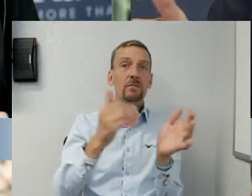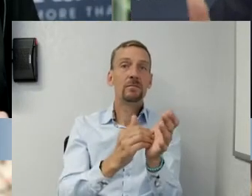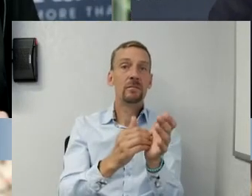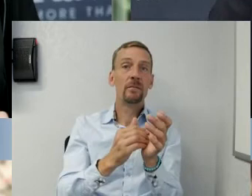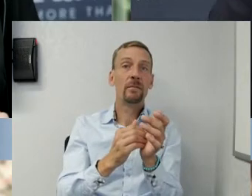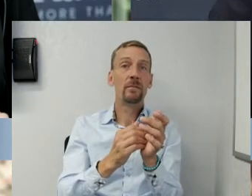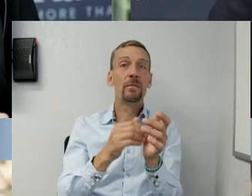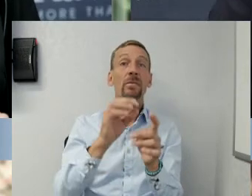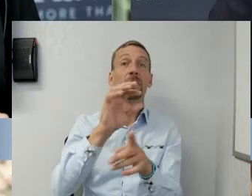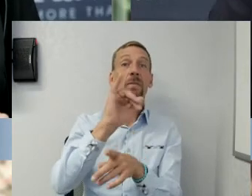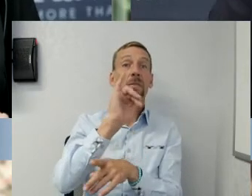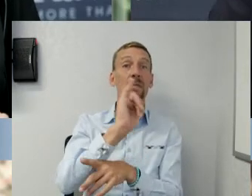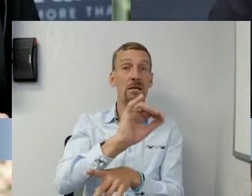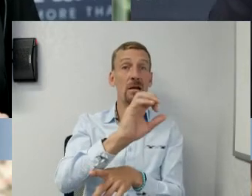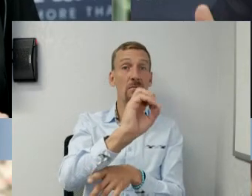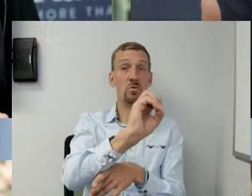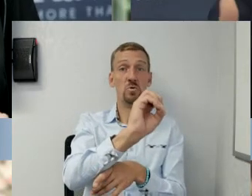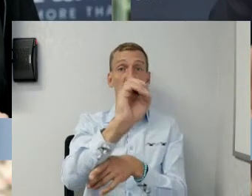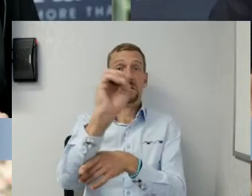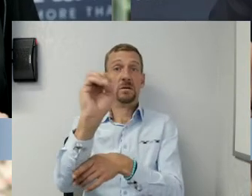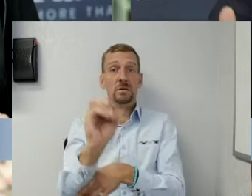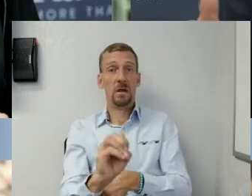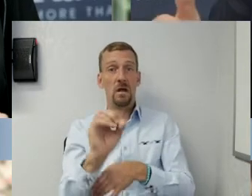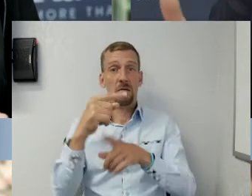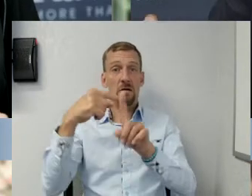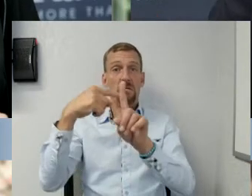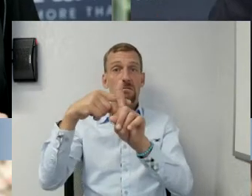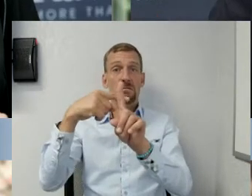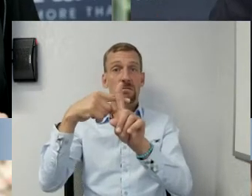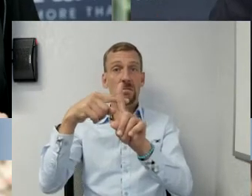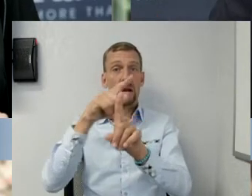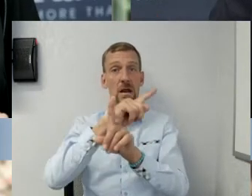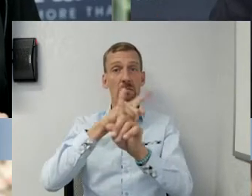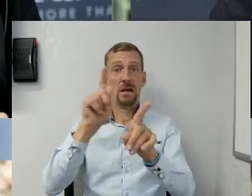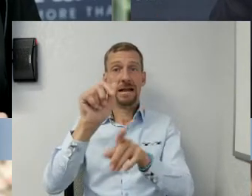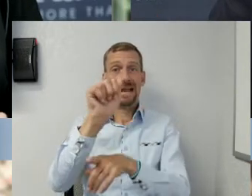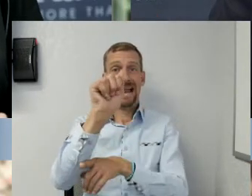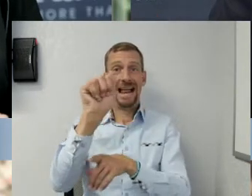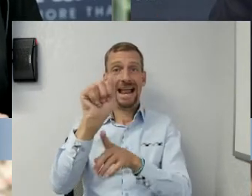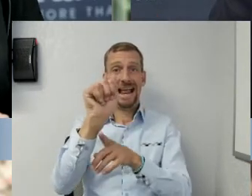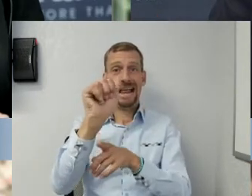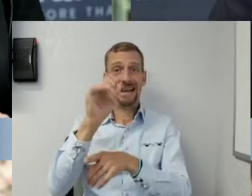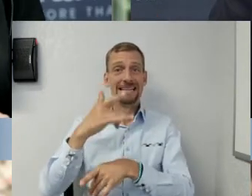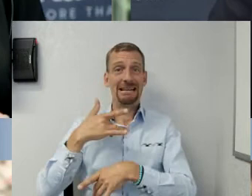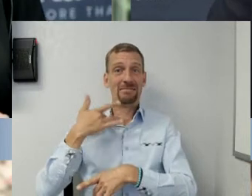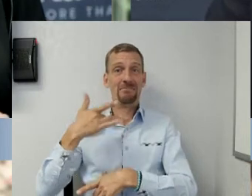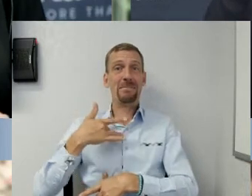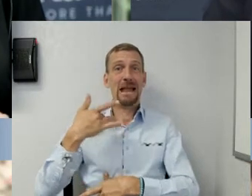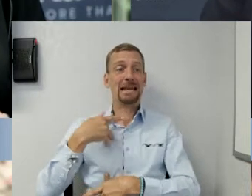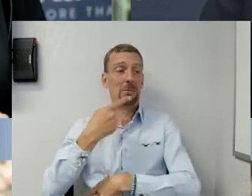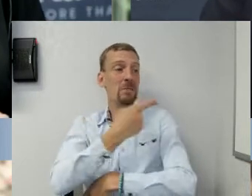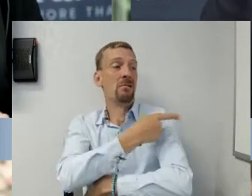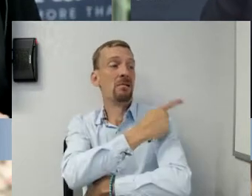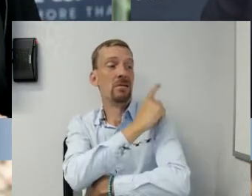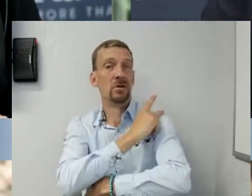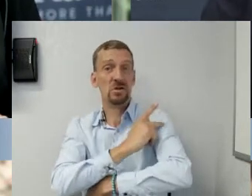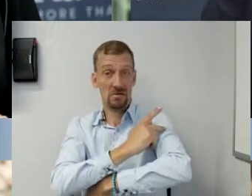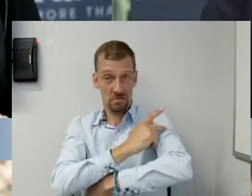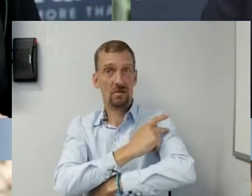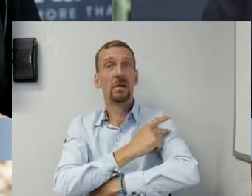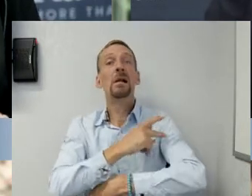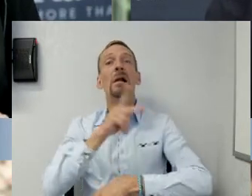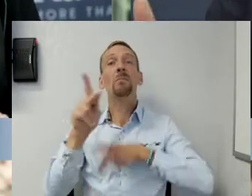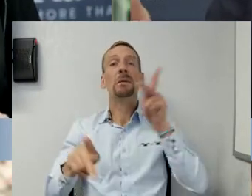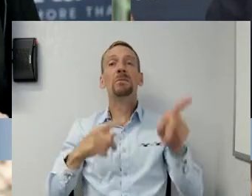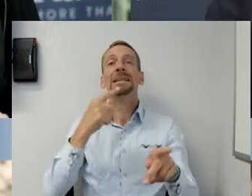the percentage of positive but asymptomatic patients, people talk as low